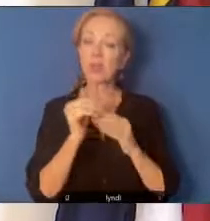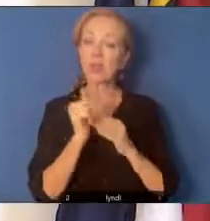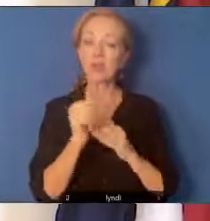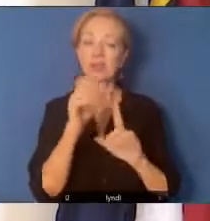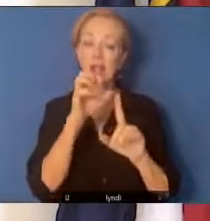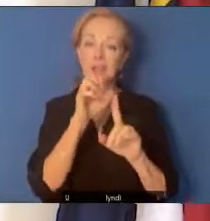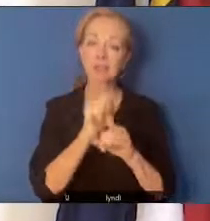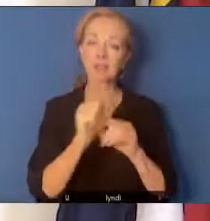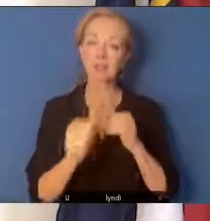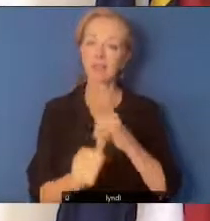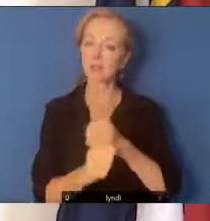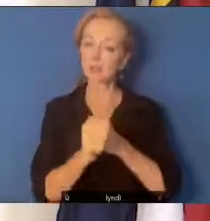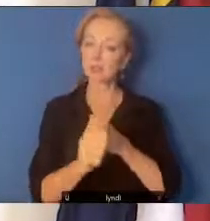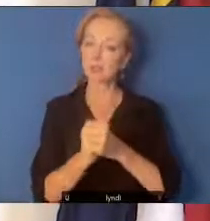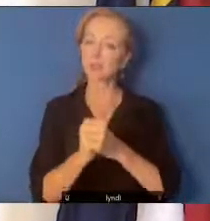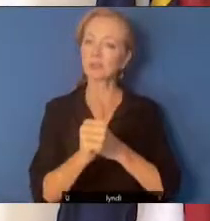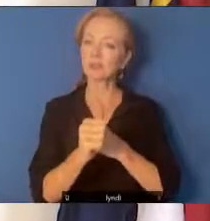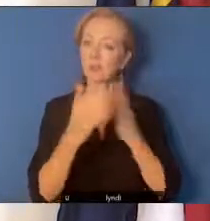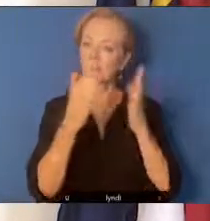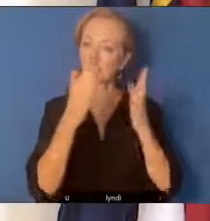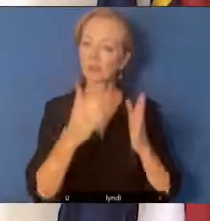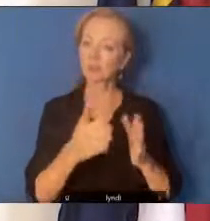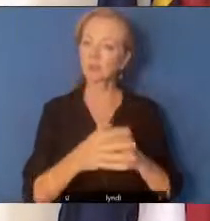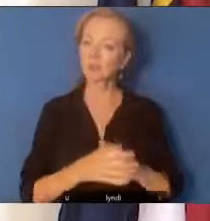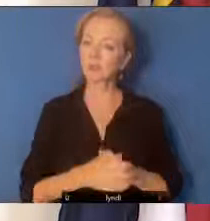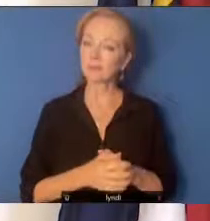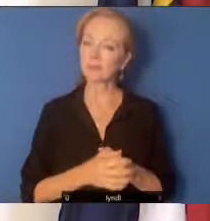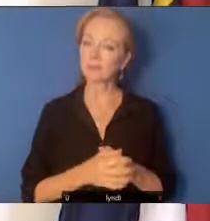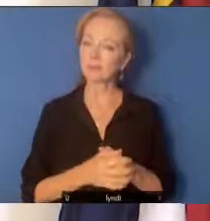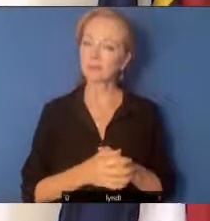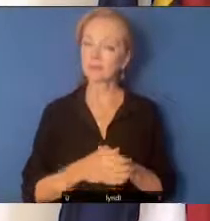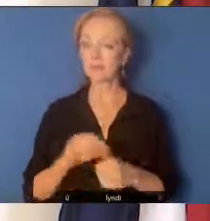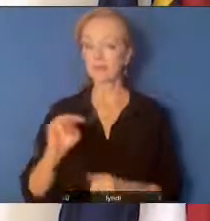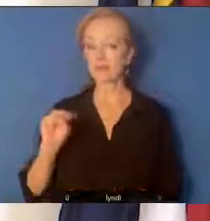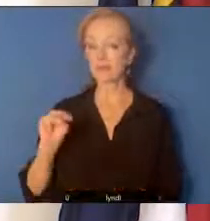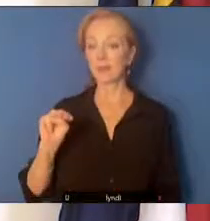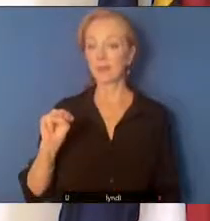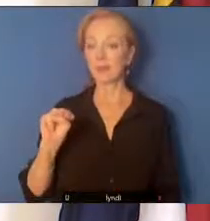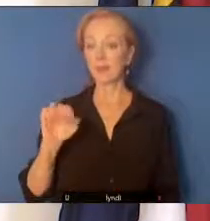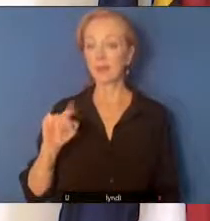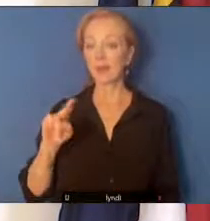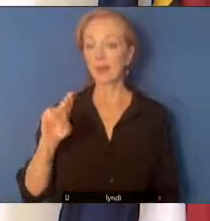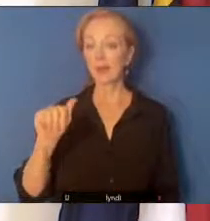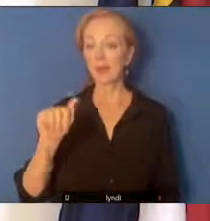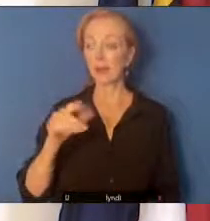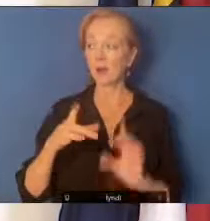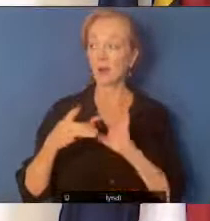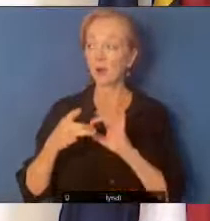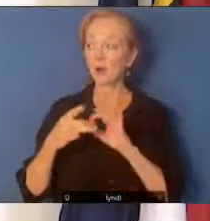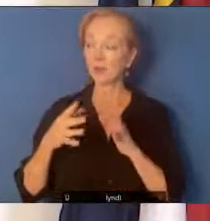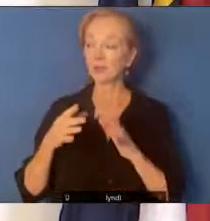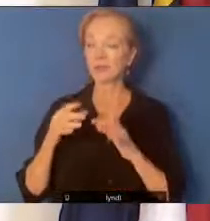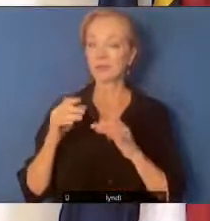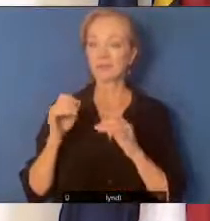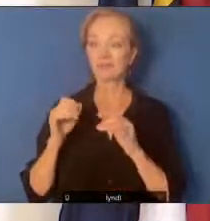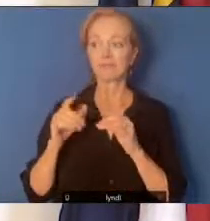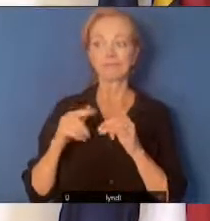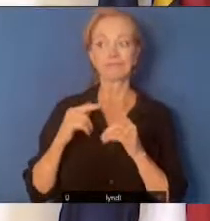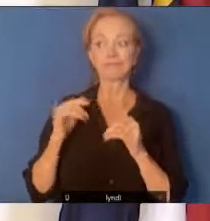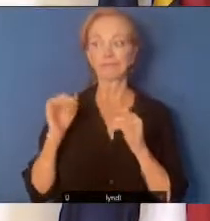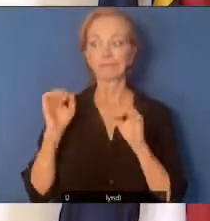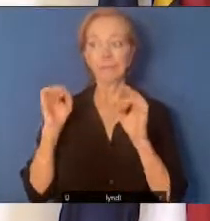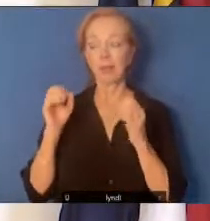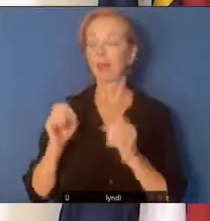dangerous individual. And to our media partners, I know we threw a lot of information out at you. We're going to send a